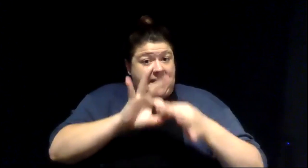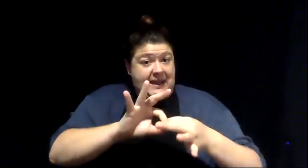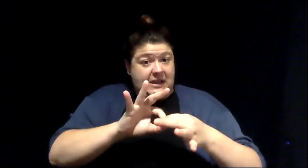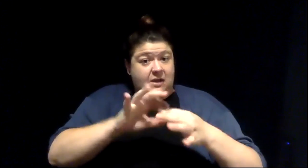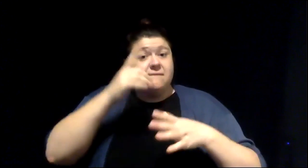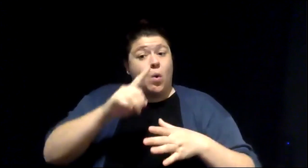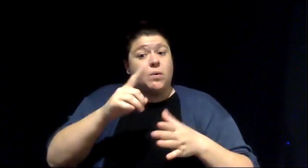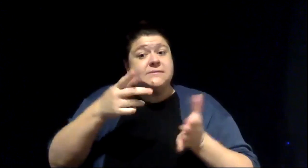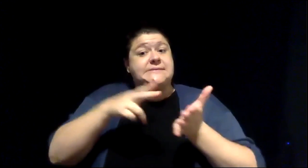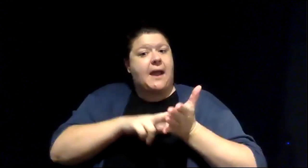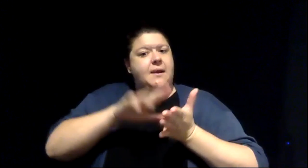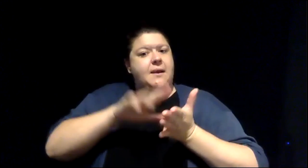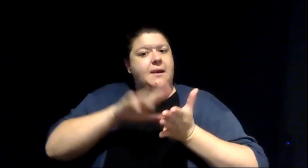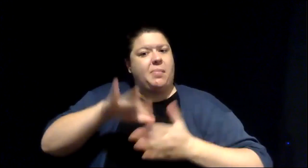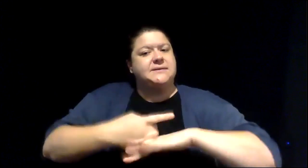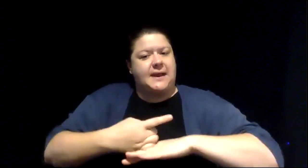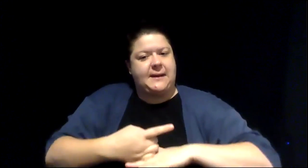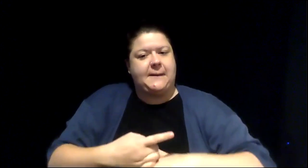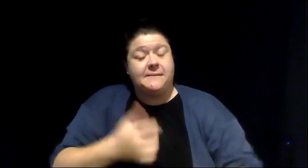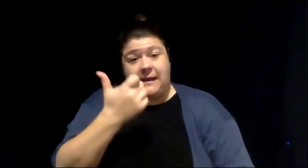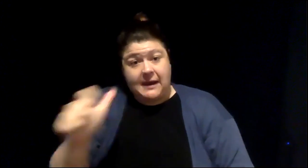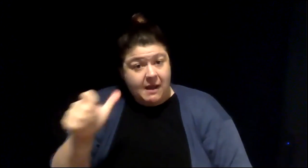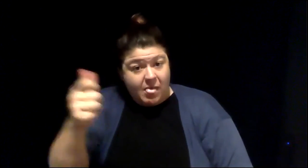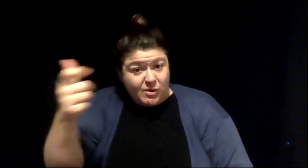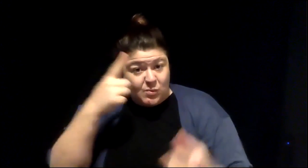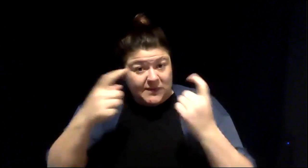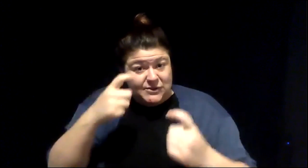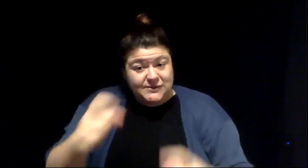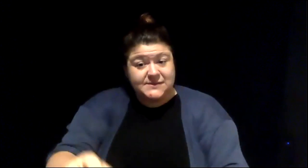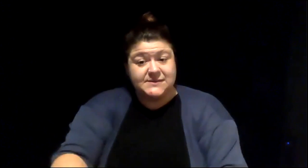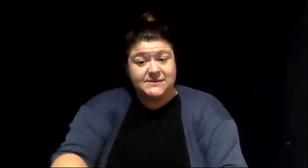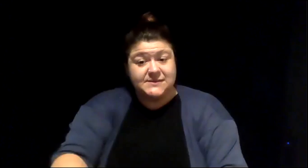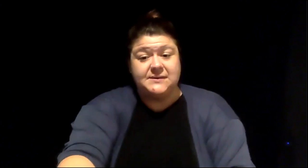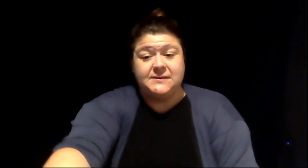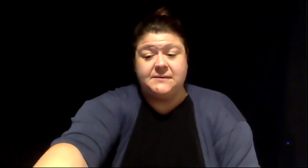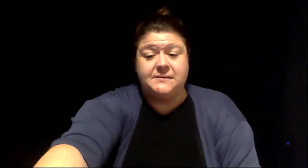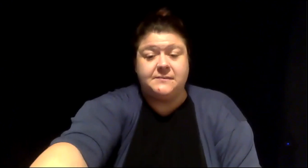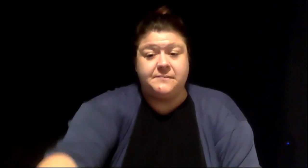Thank you. Okay, any other questions?